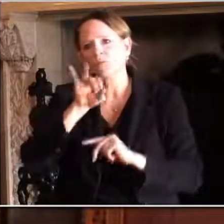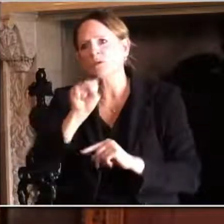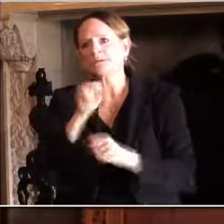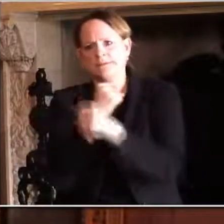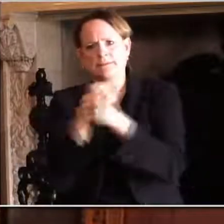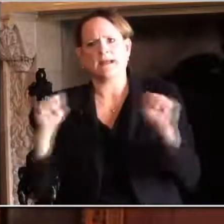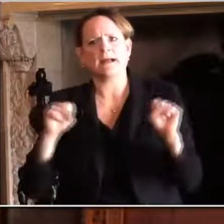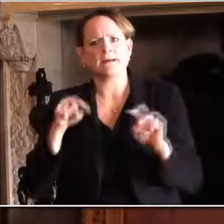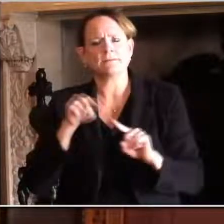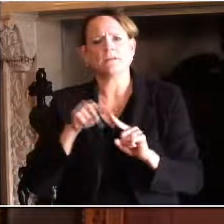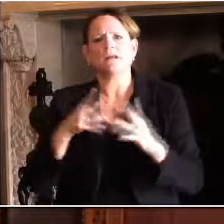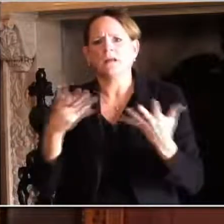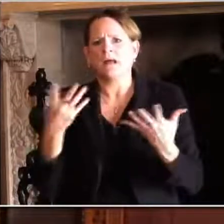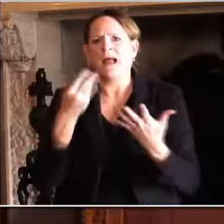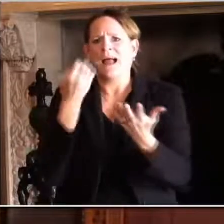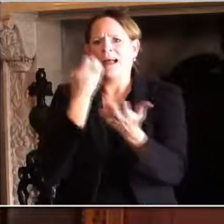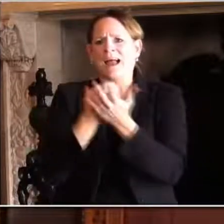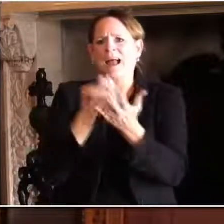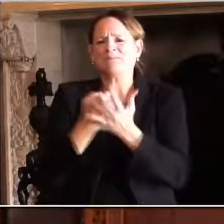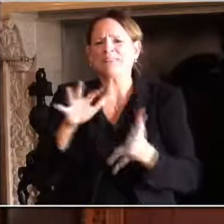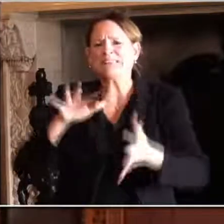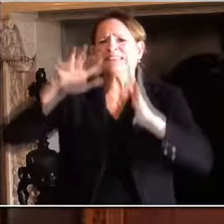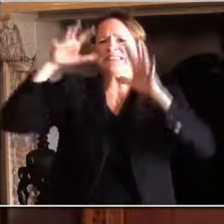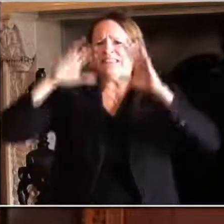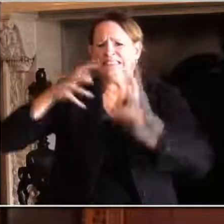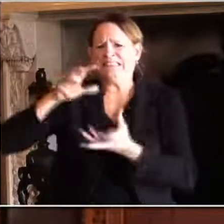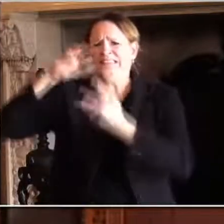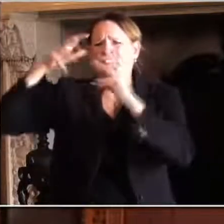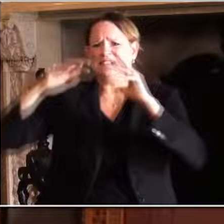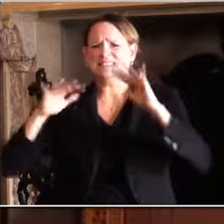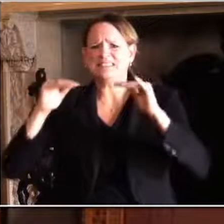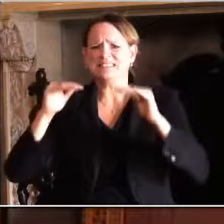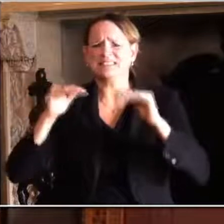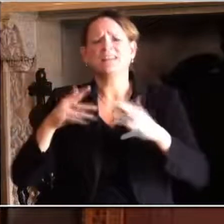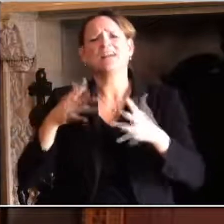and increase the ability for our kids to get back to school."